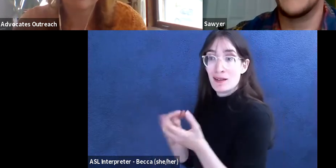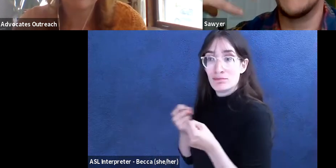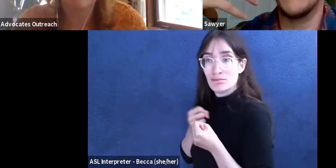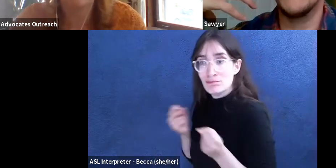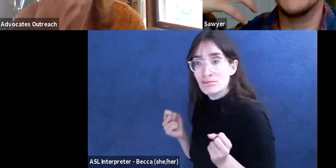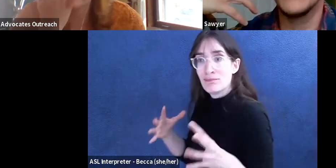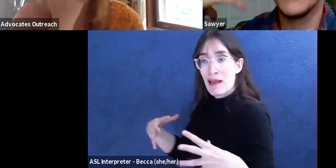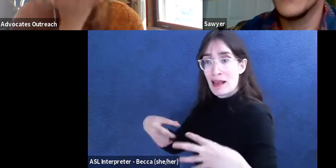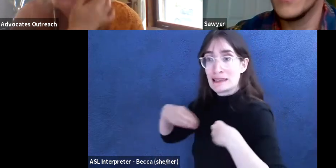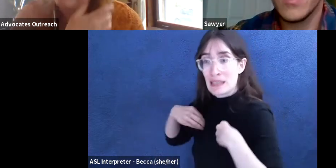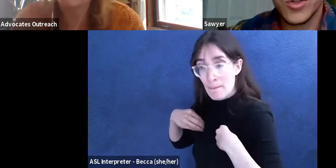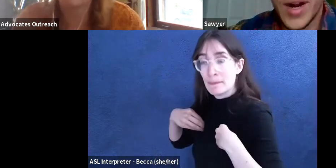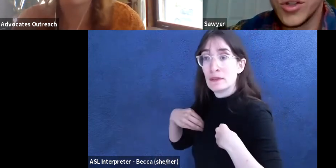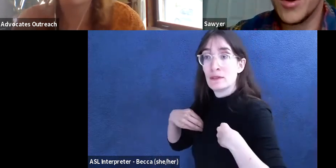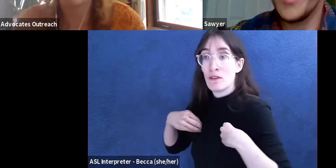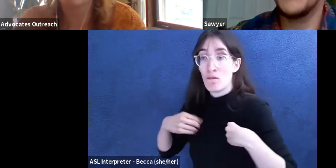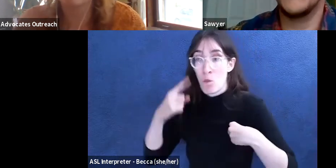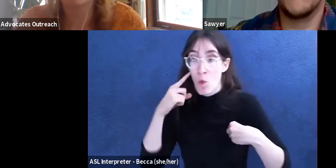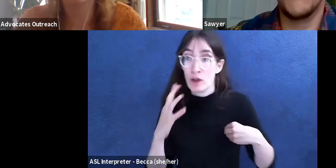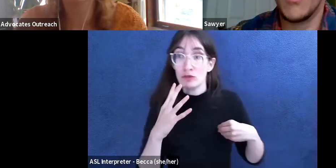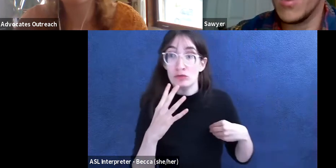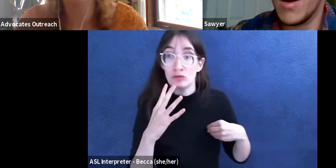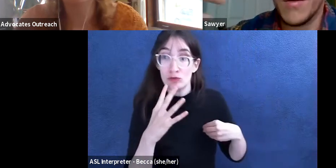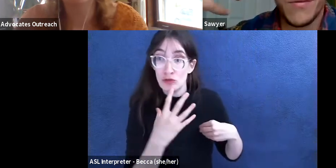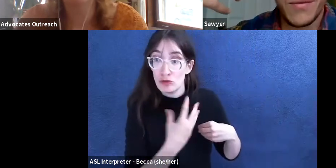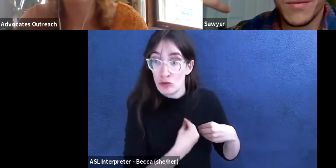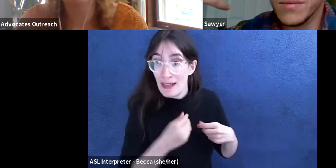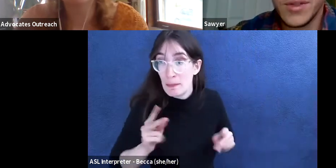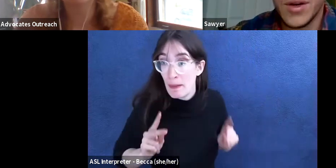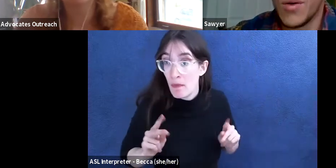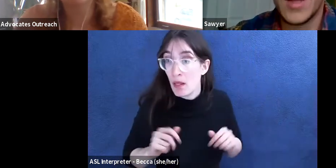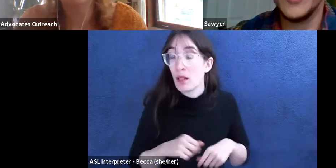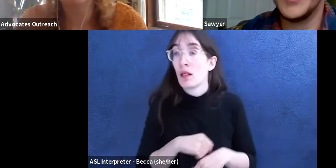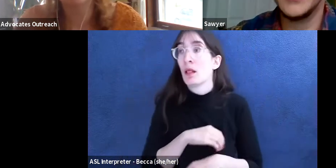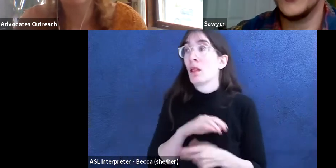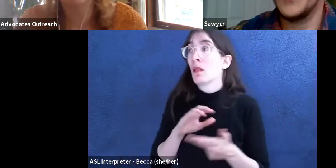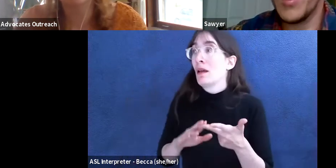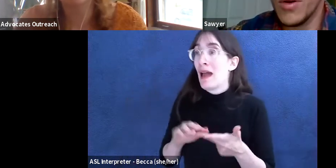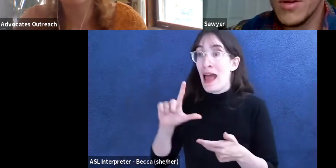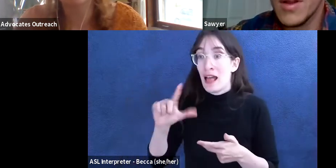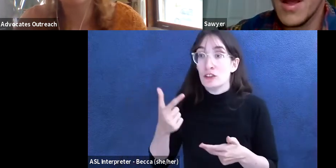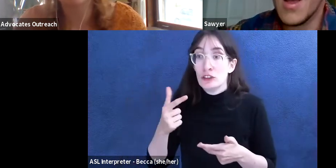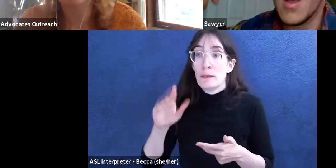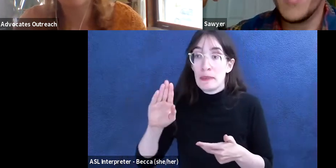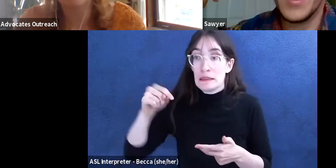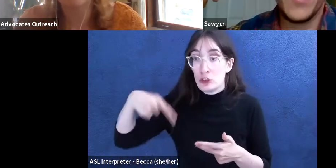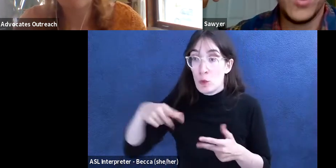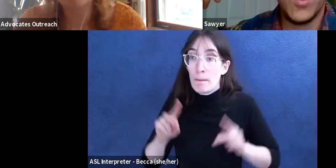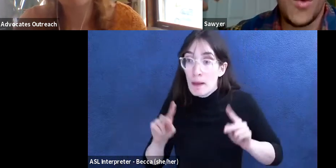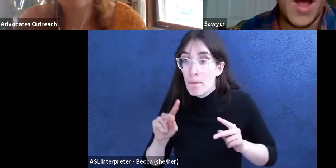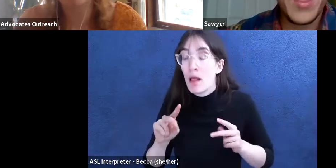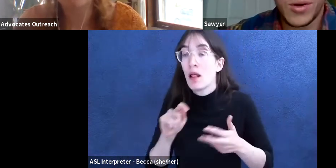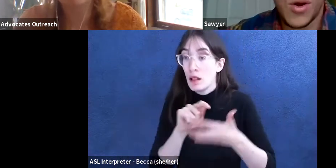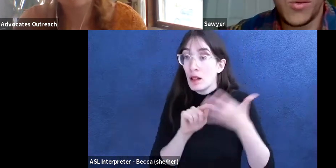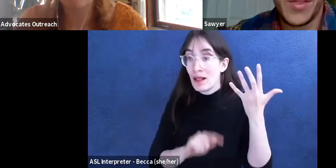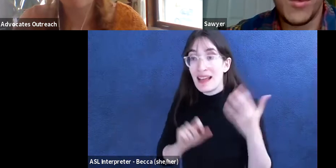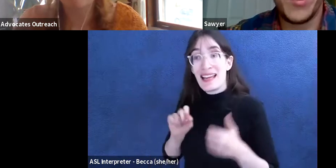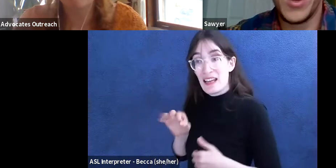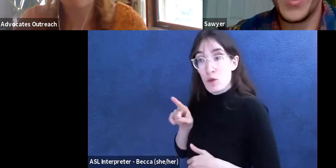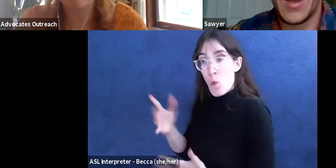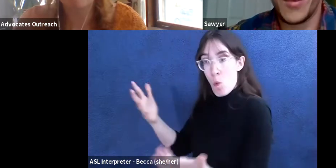even if they're transgender, if they're bisexual, like stating that very clearly